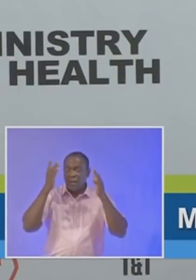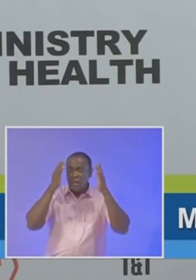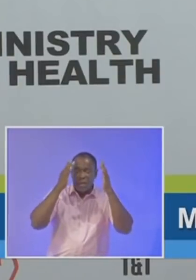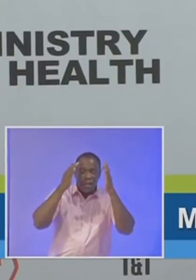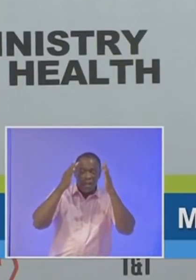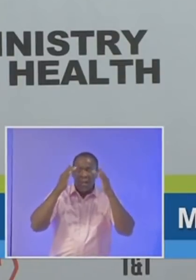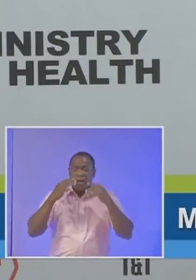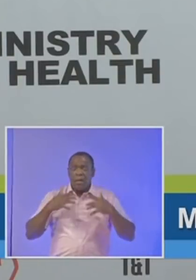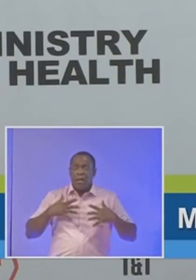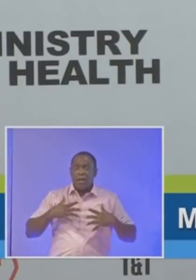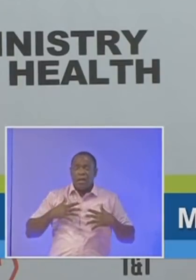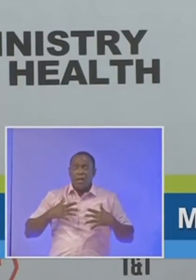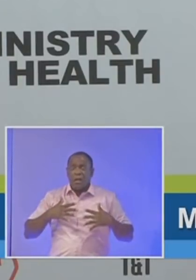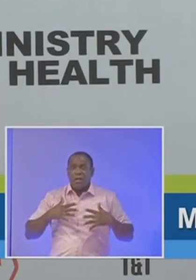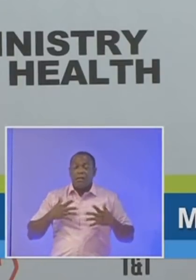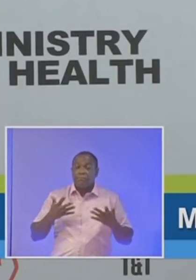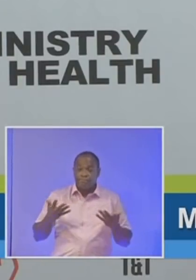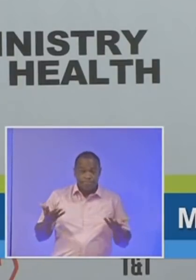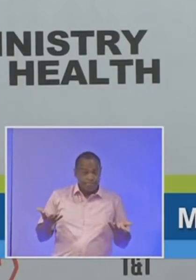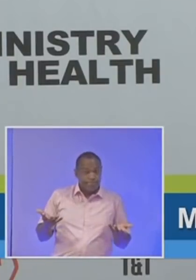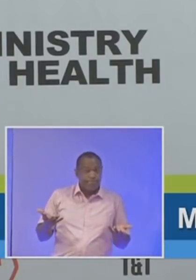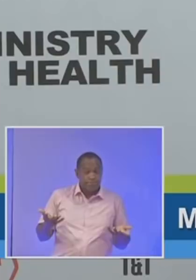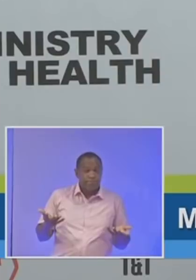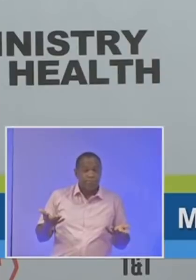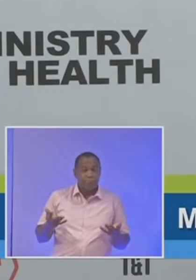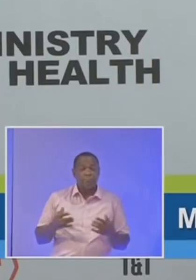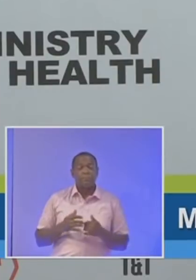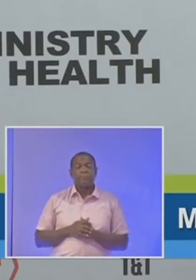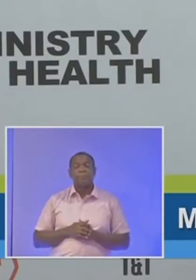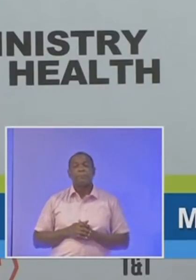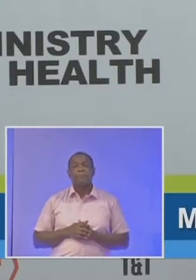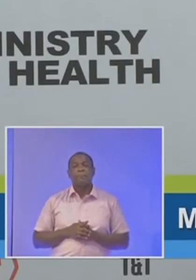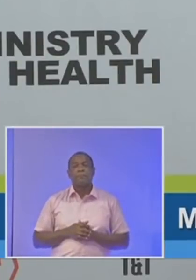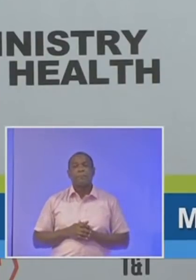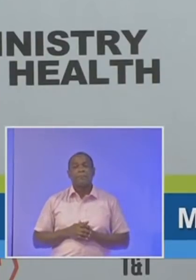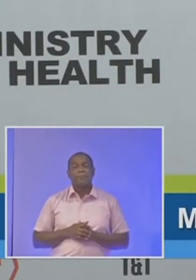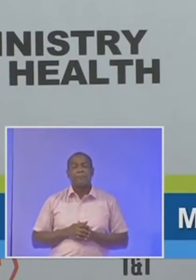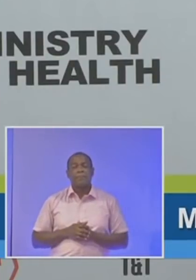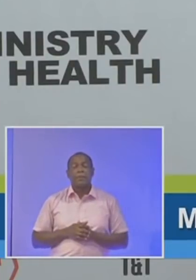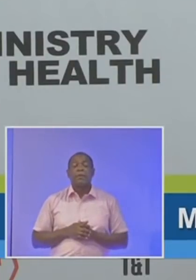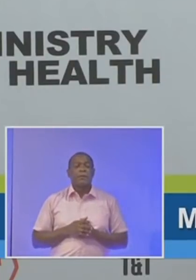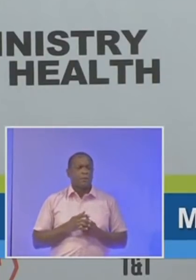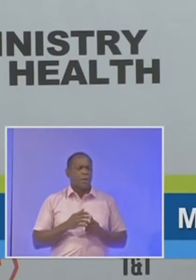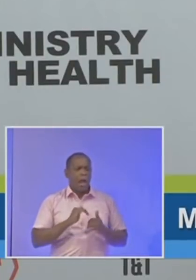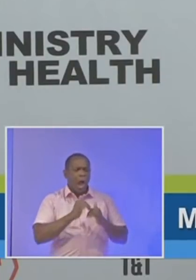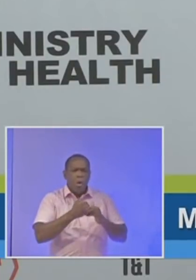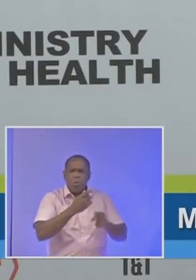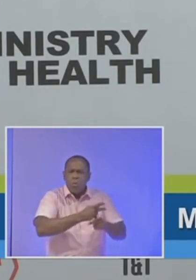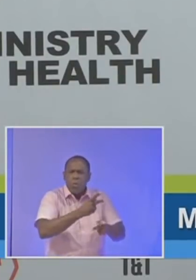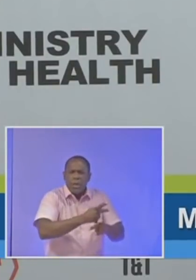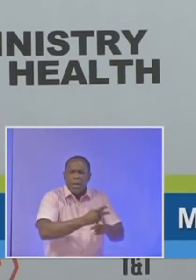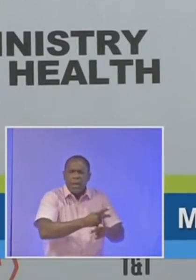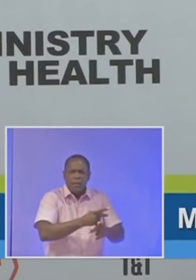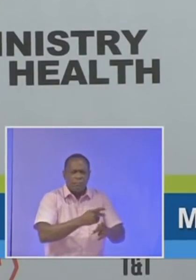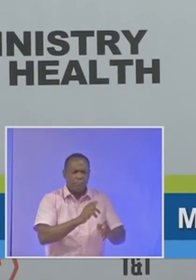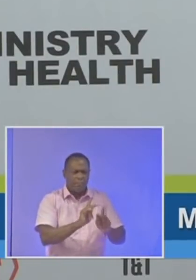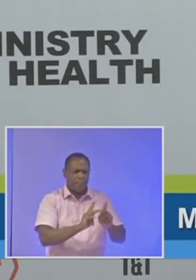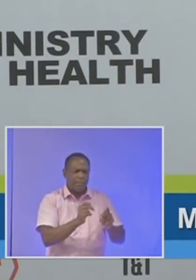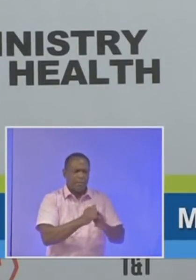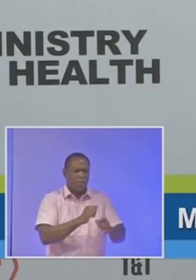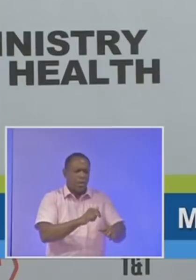these symptoms is not completely clear. Treatment by a multidisciplinary team, which includes a primary